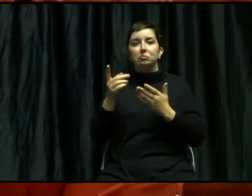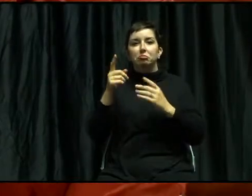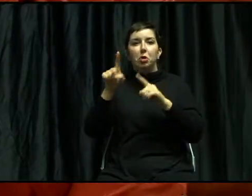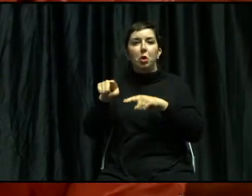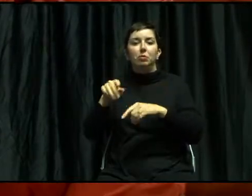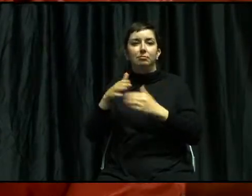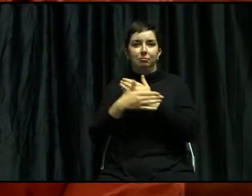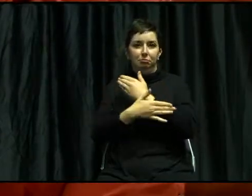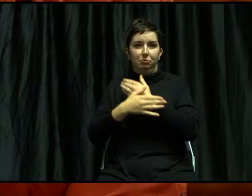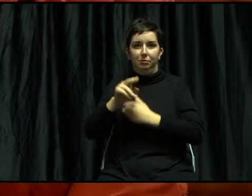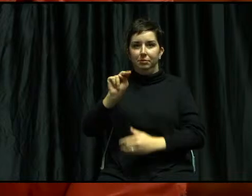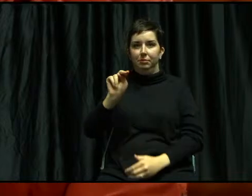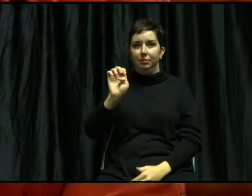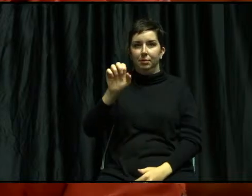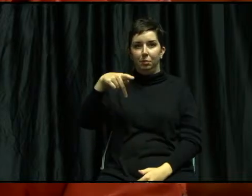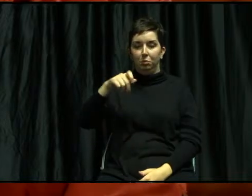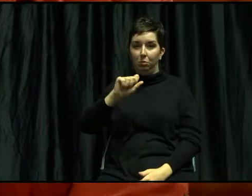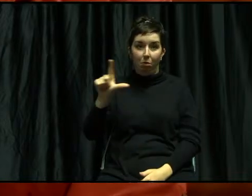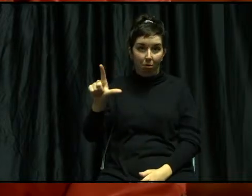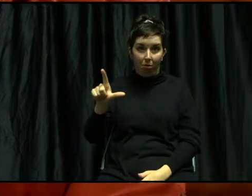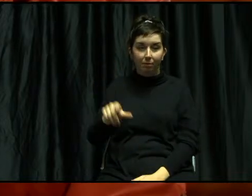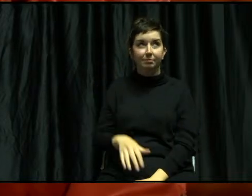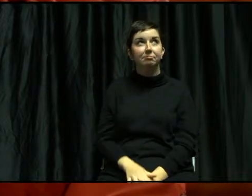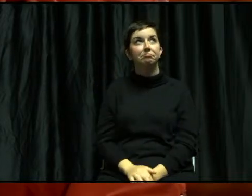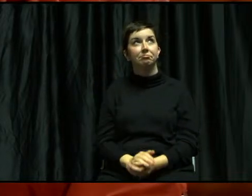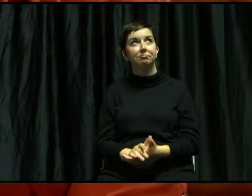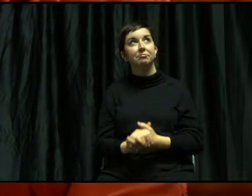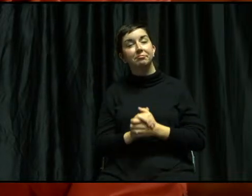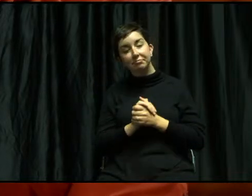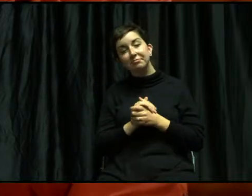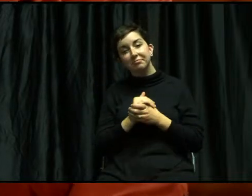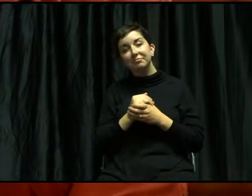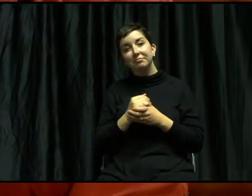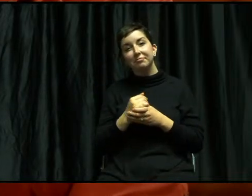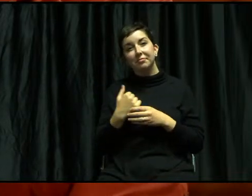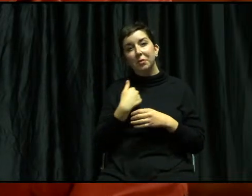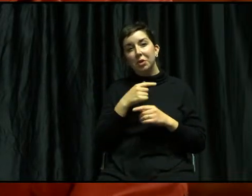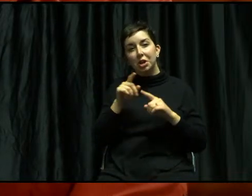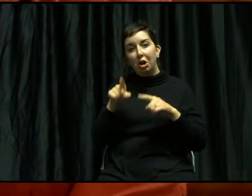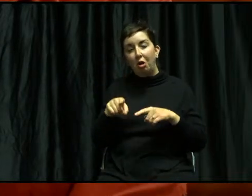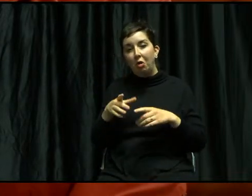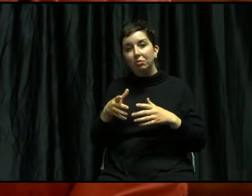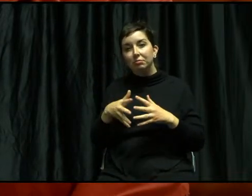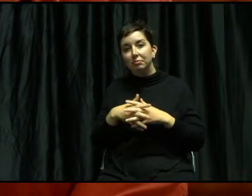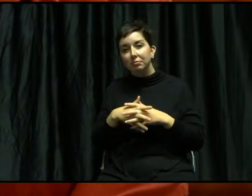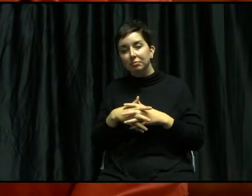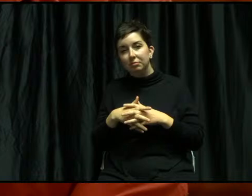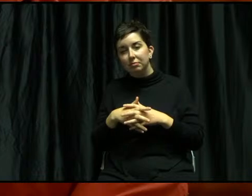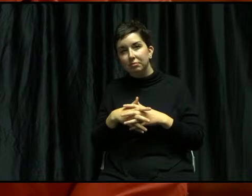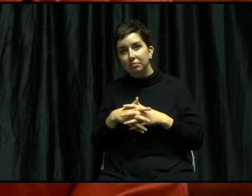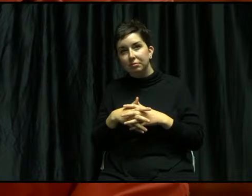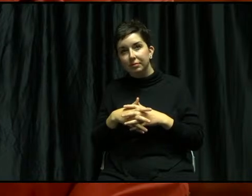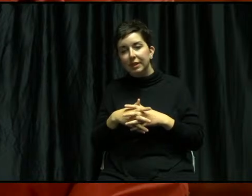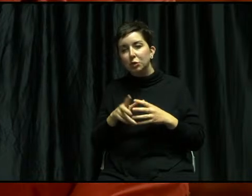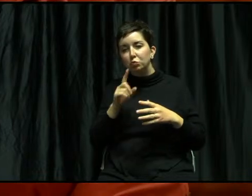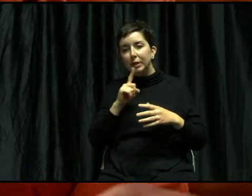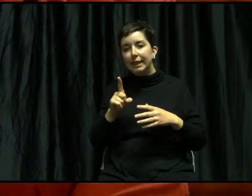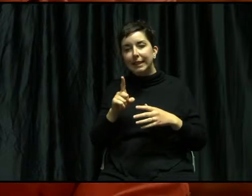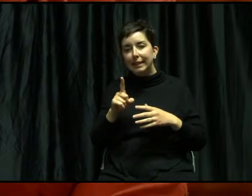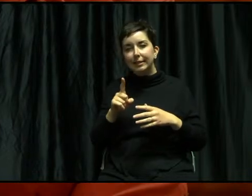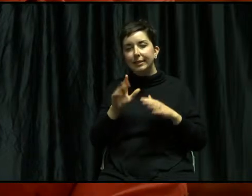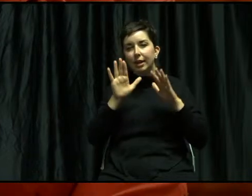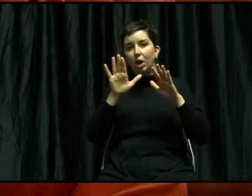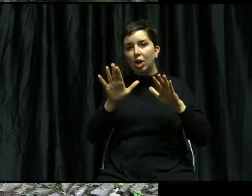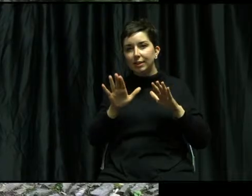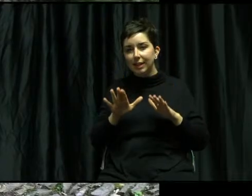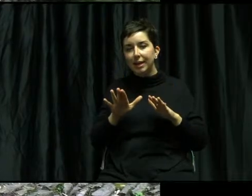go stay where Wordsworth stayed and walk where Wordsworth walked, and Coleridge and all the others, and it's pretty neat to put